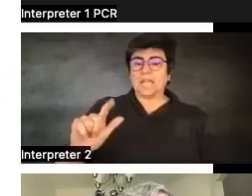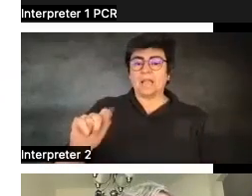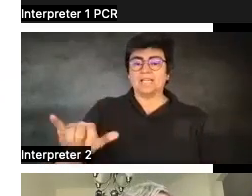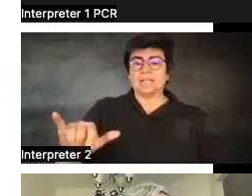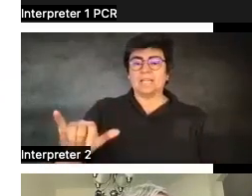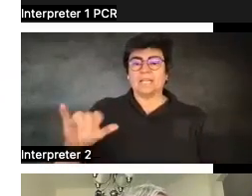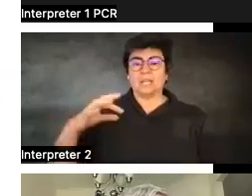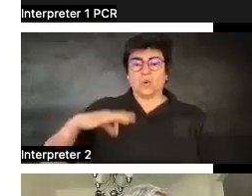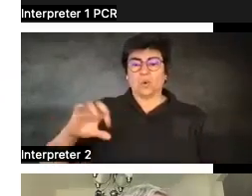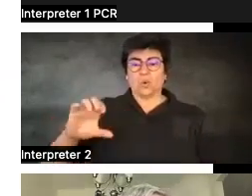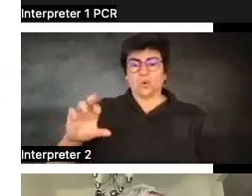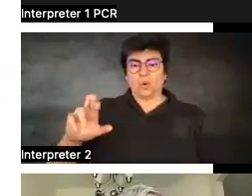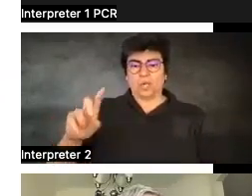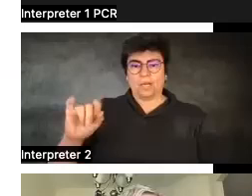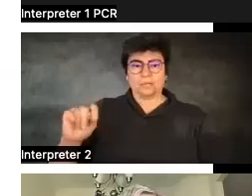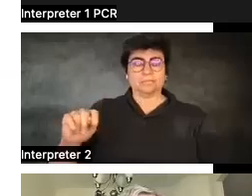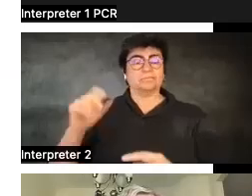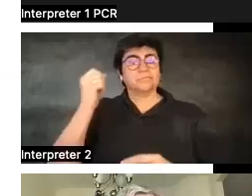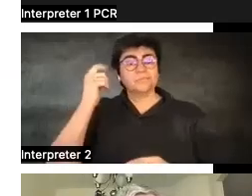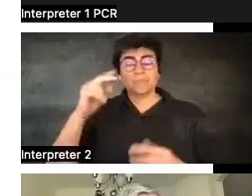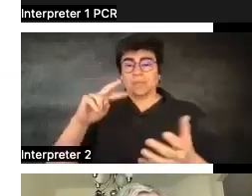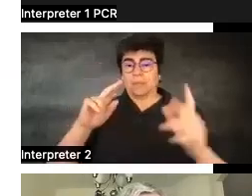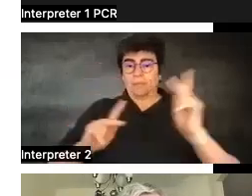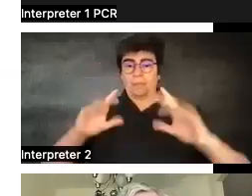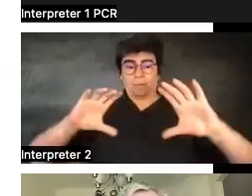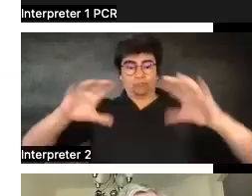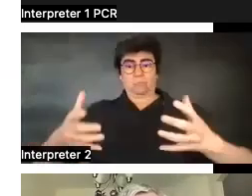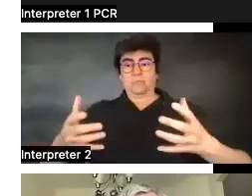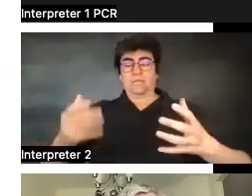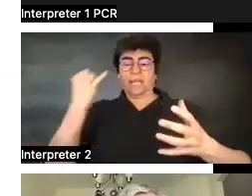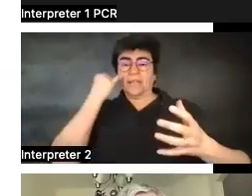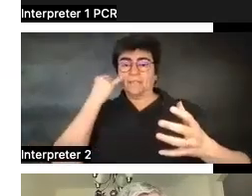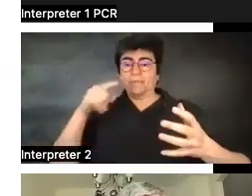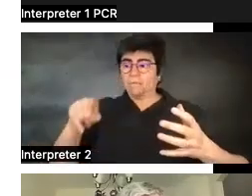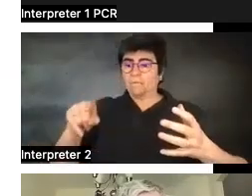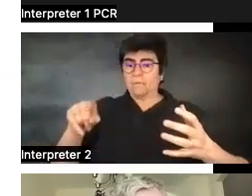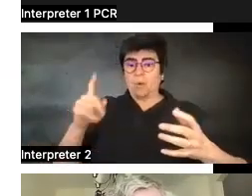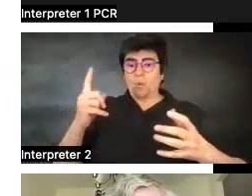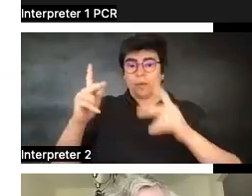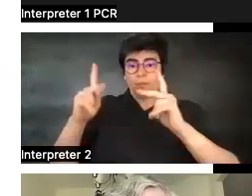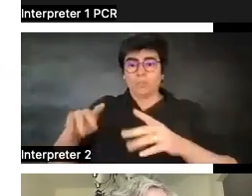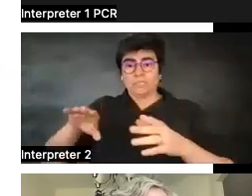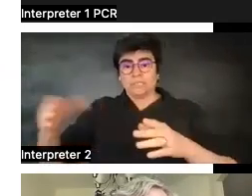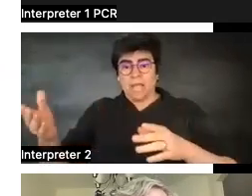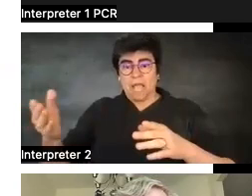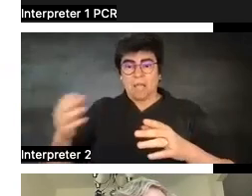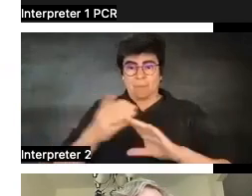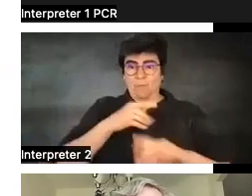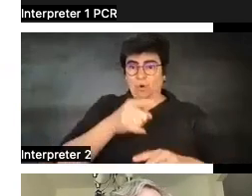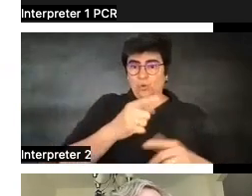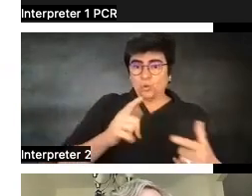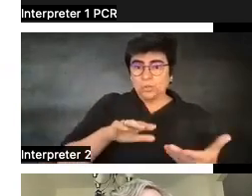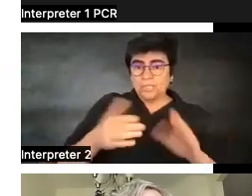is that the people who die before you do, if you're in the pool,